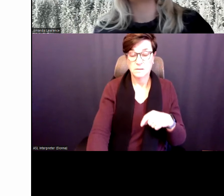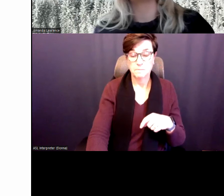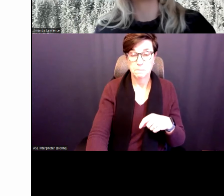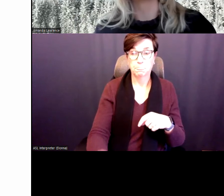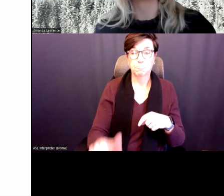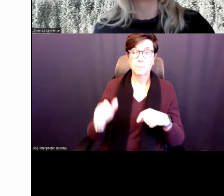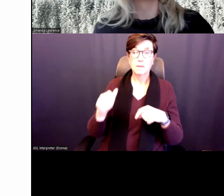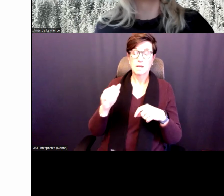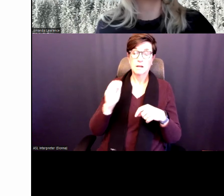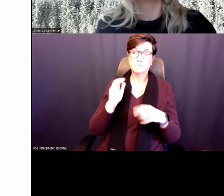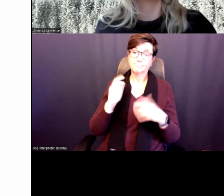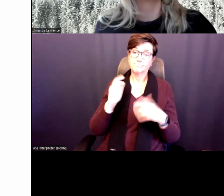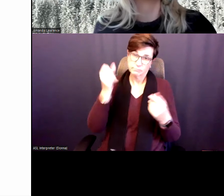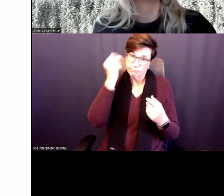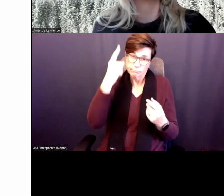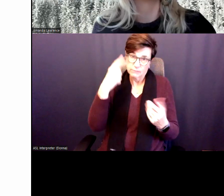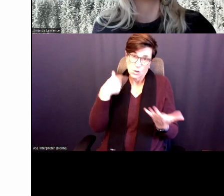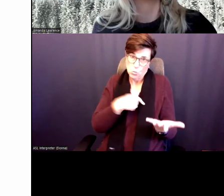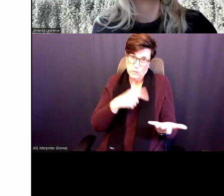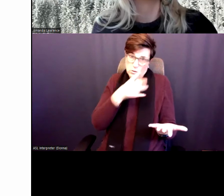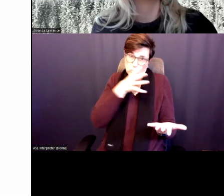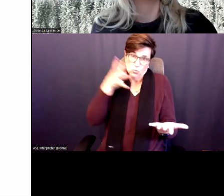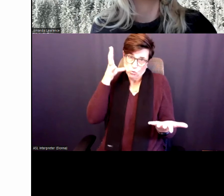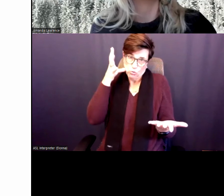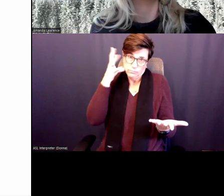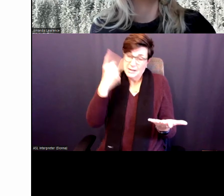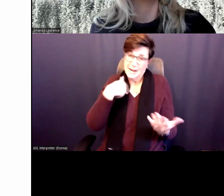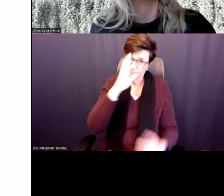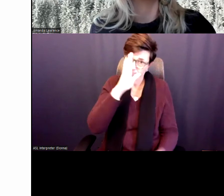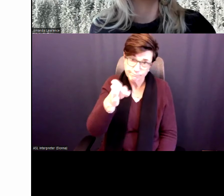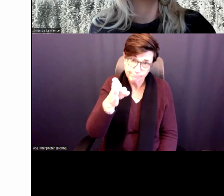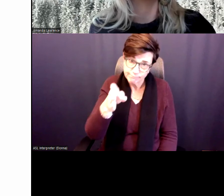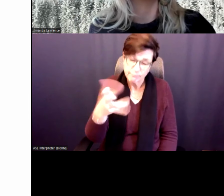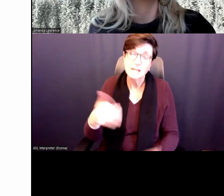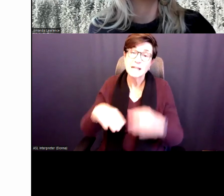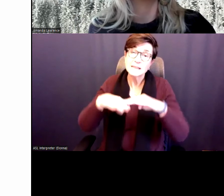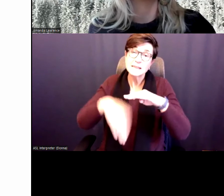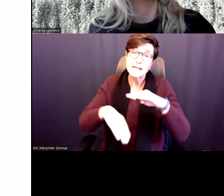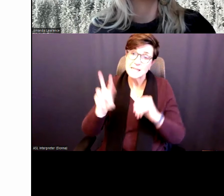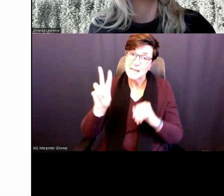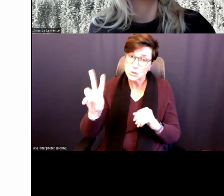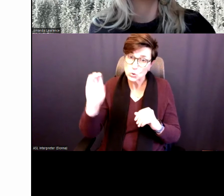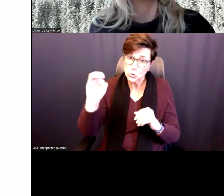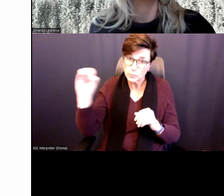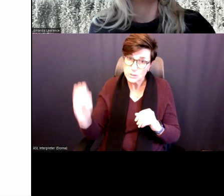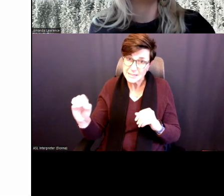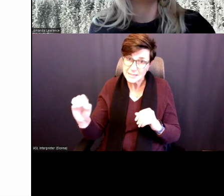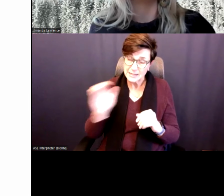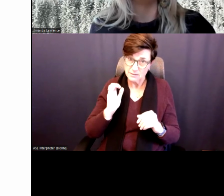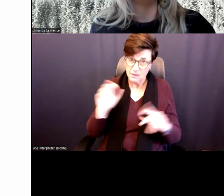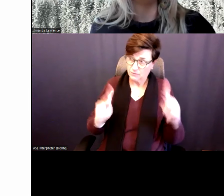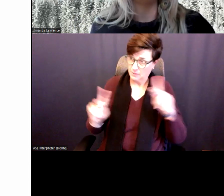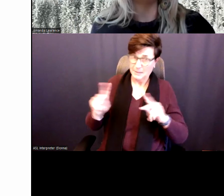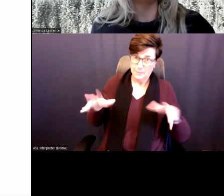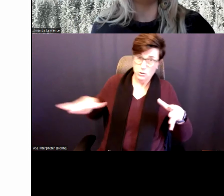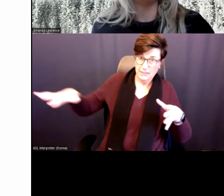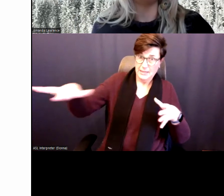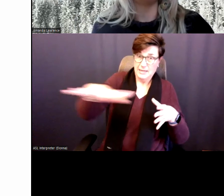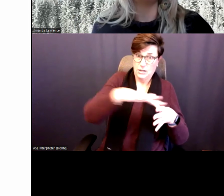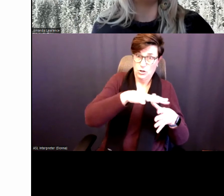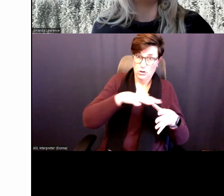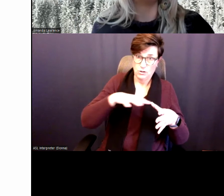region, I'll be very frank here, less than 2% of our population in a 26,000